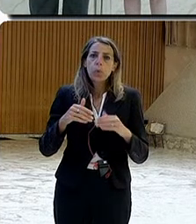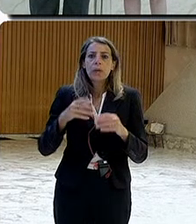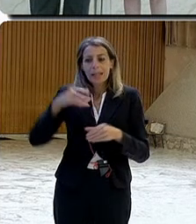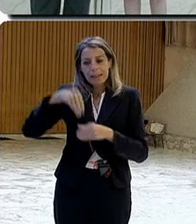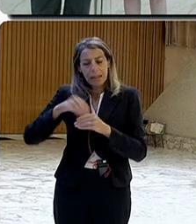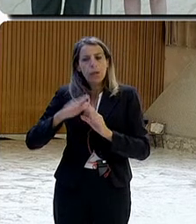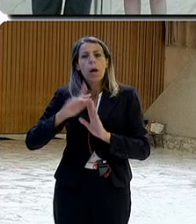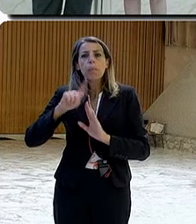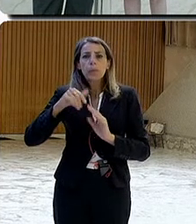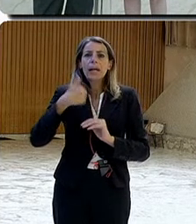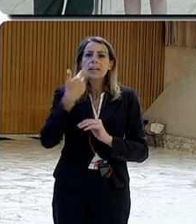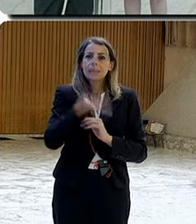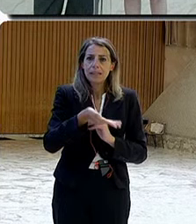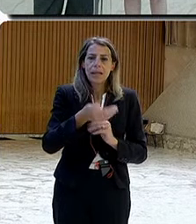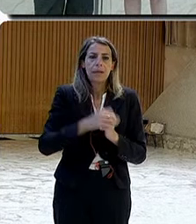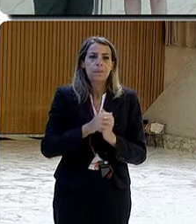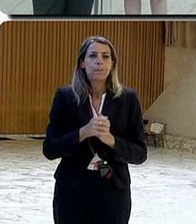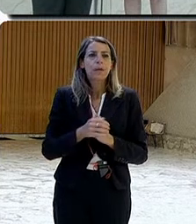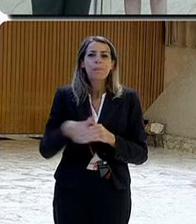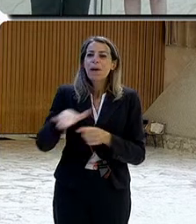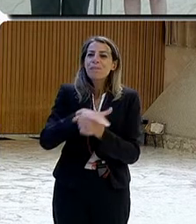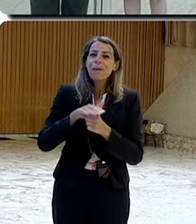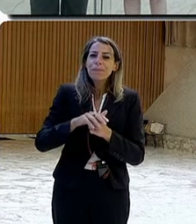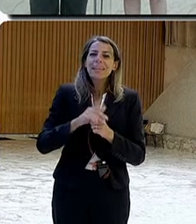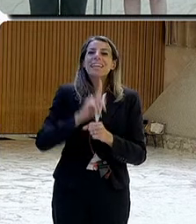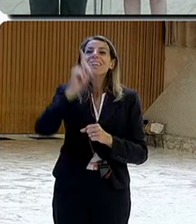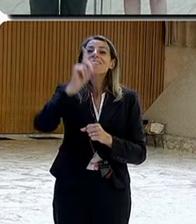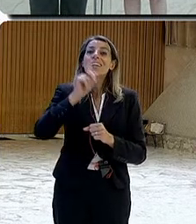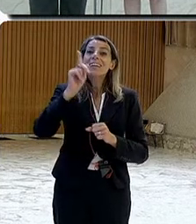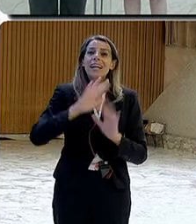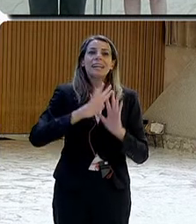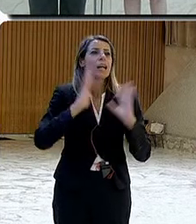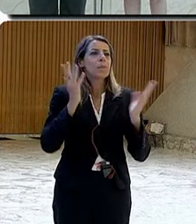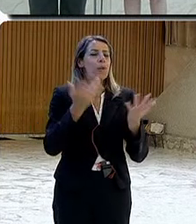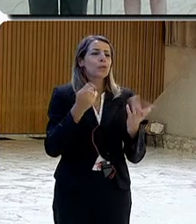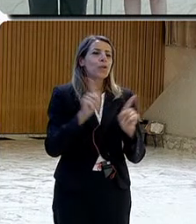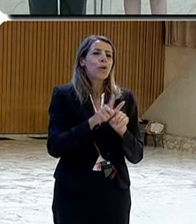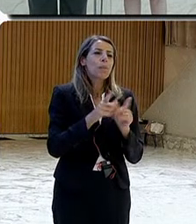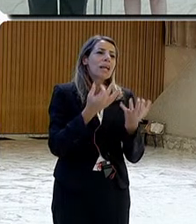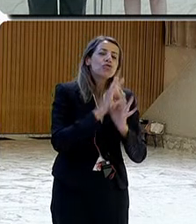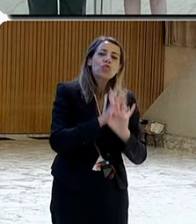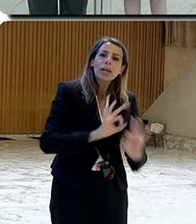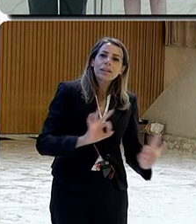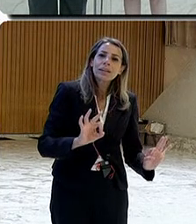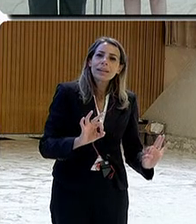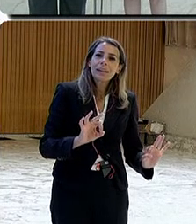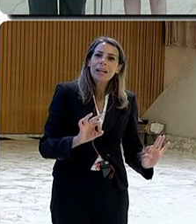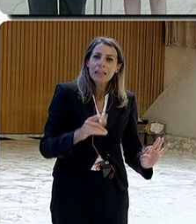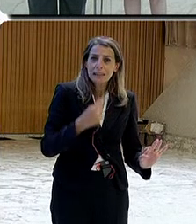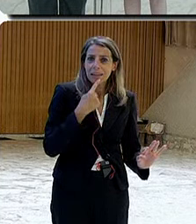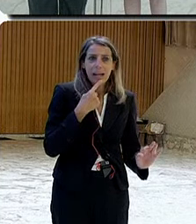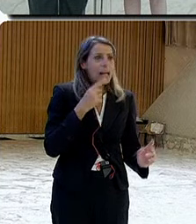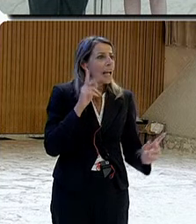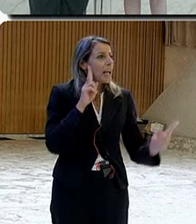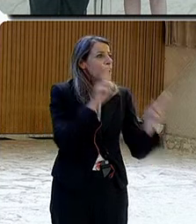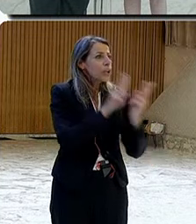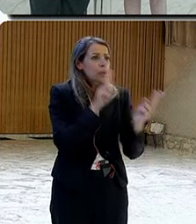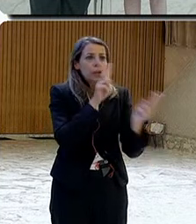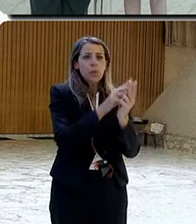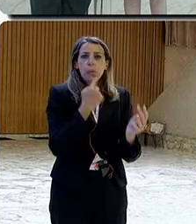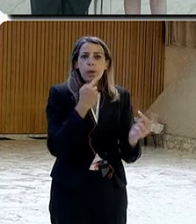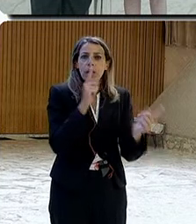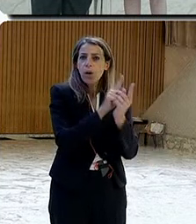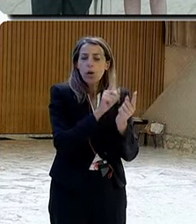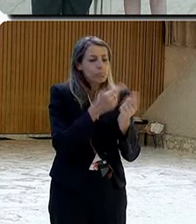the world. Through the ministry of kindness, families can bless everyone they encounter. Pope Francis